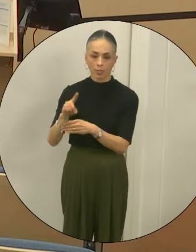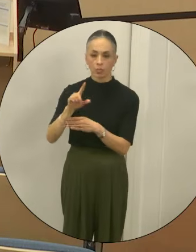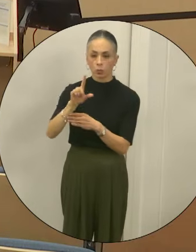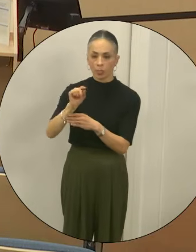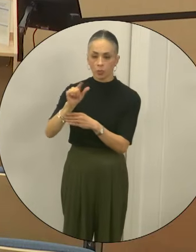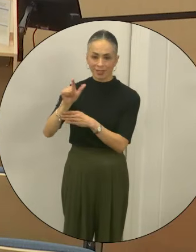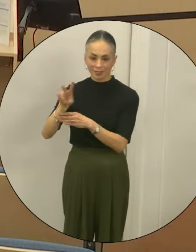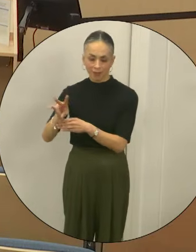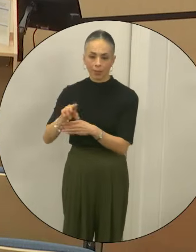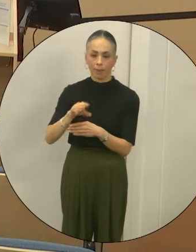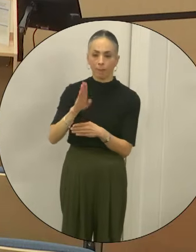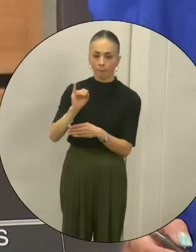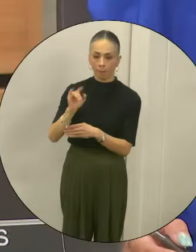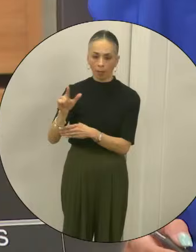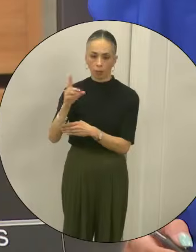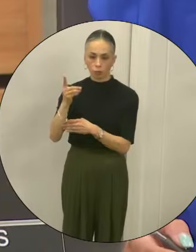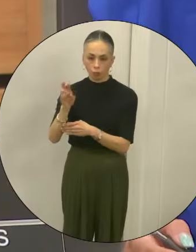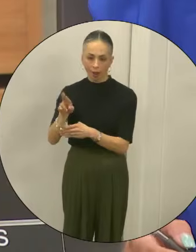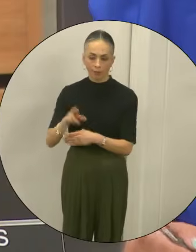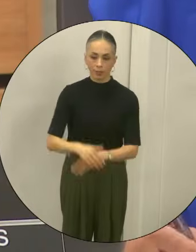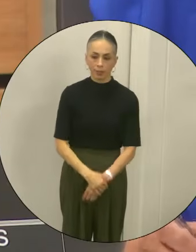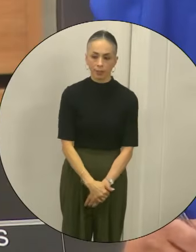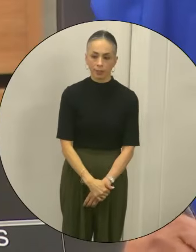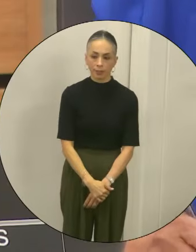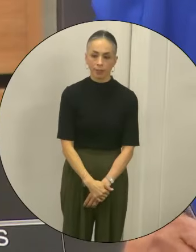Legislative Bill Drafts.